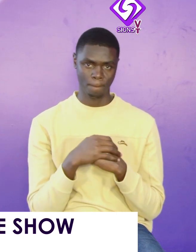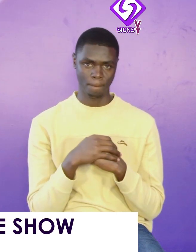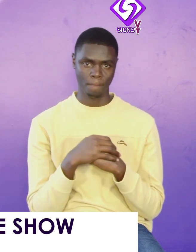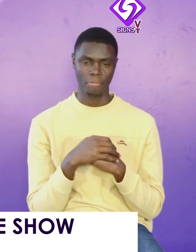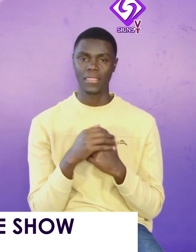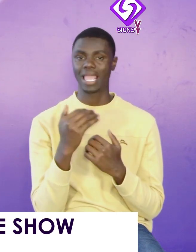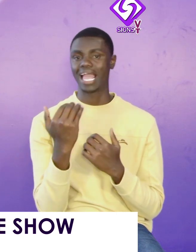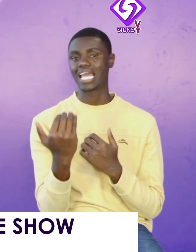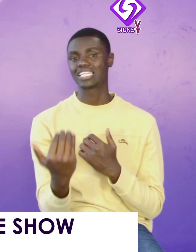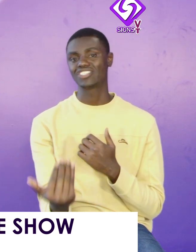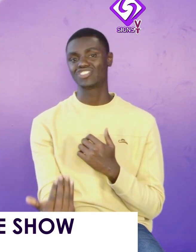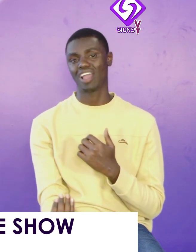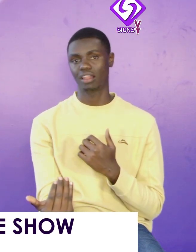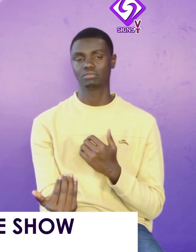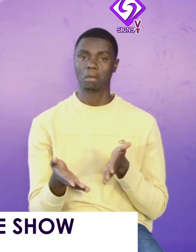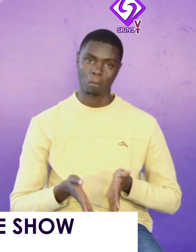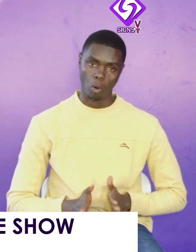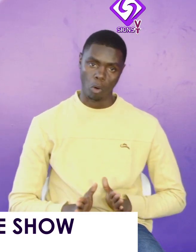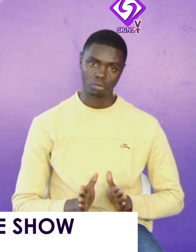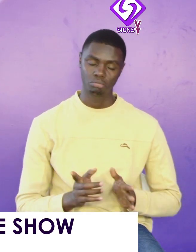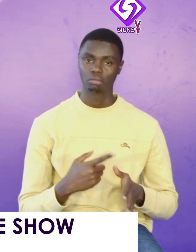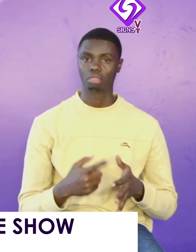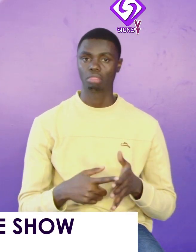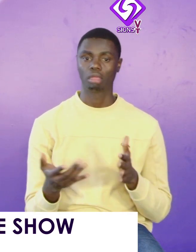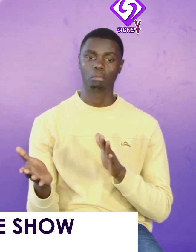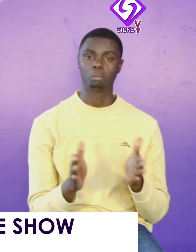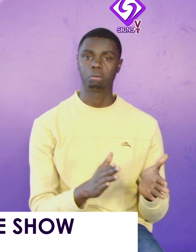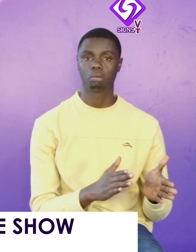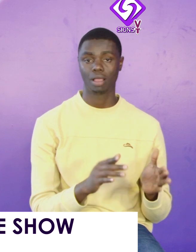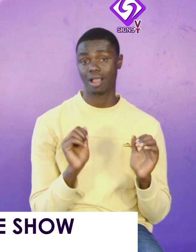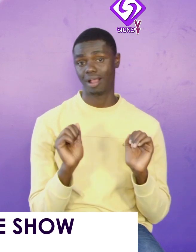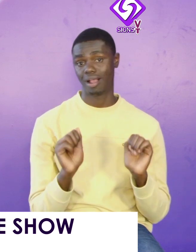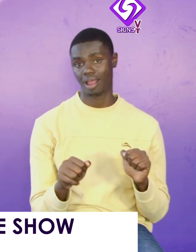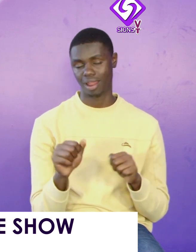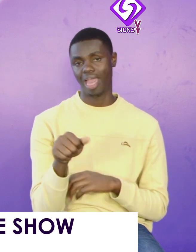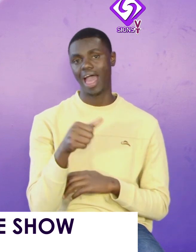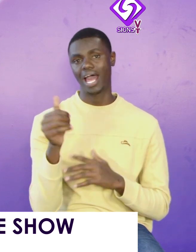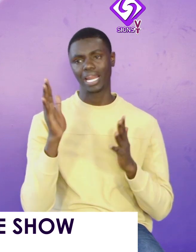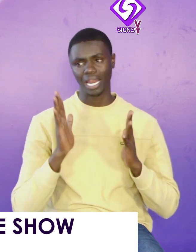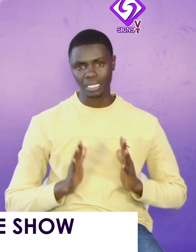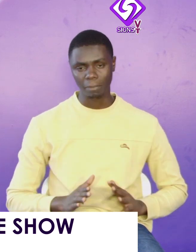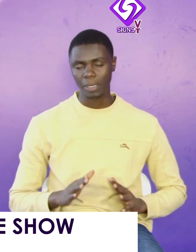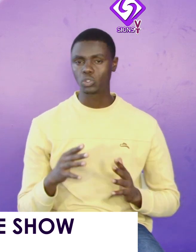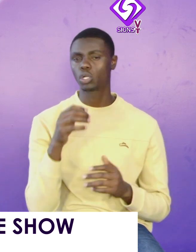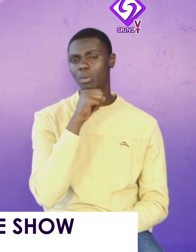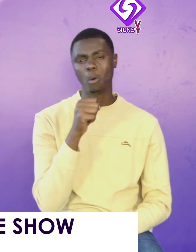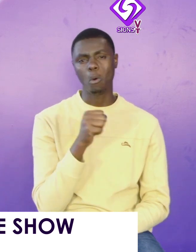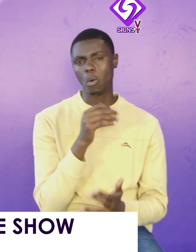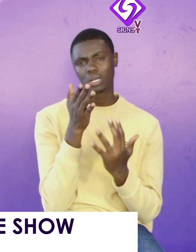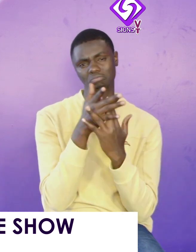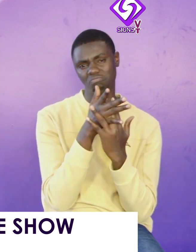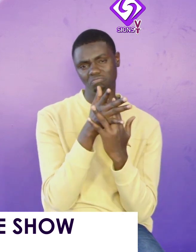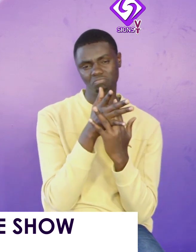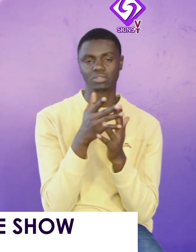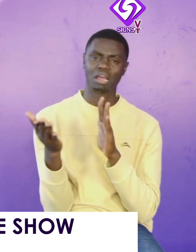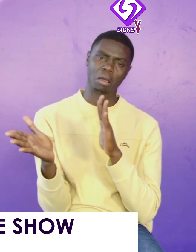A child may be born and he's gone. Someone else may live up to their middle ages and they're gone. Somebody else may